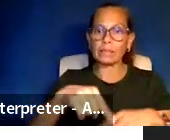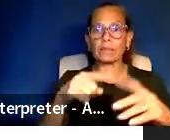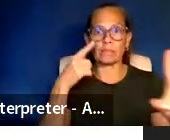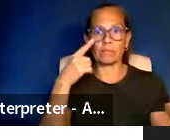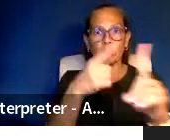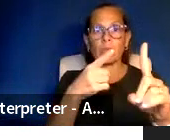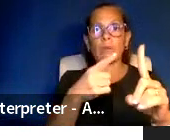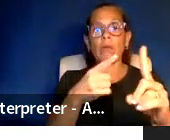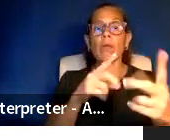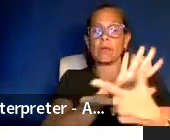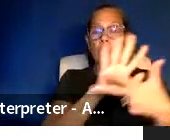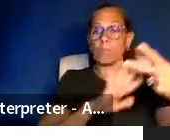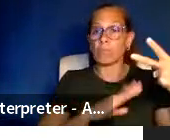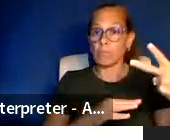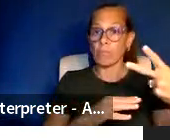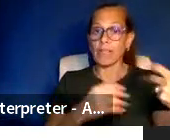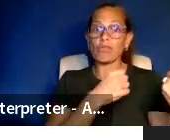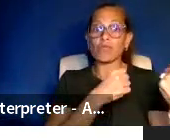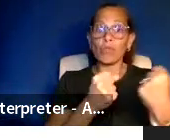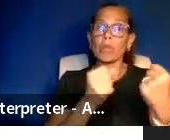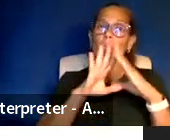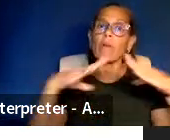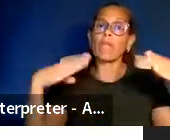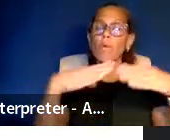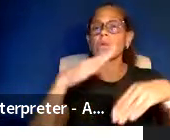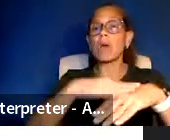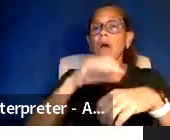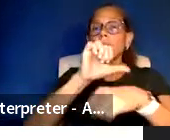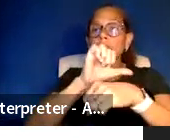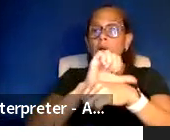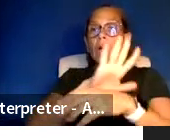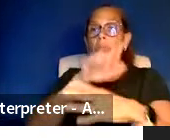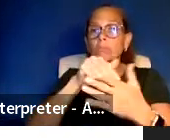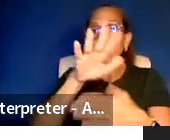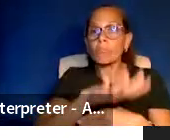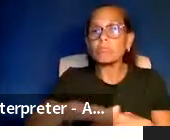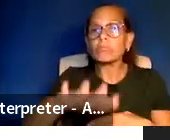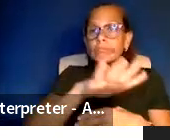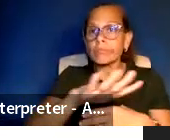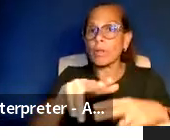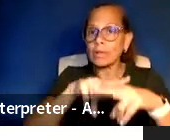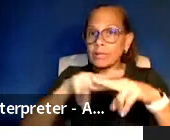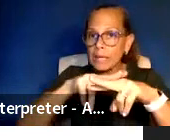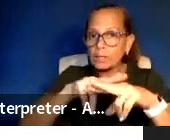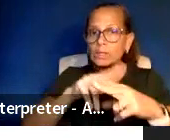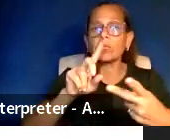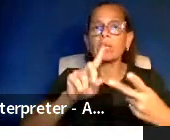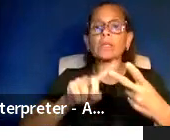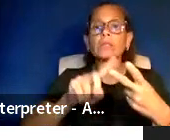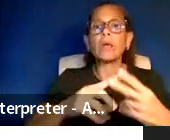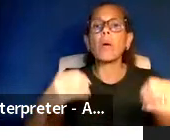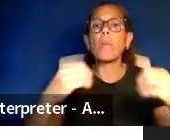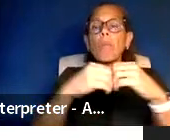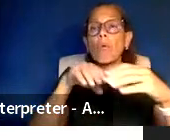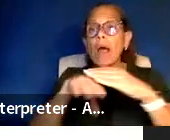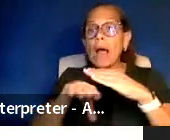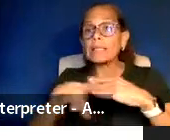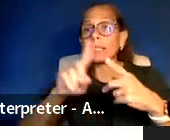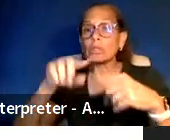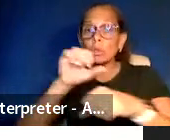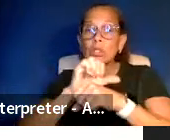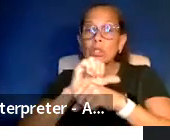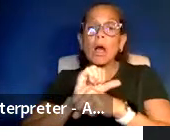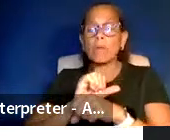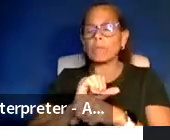our efforts are strengthening and focusing on job centers around the new stations, increasing regional access to jobs, which will give